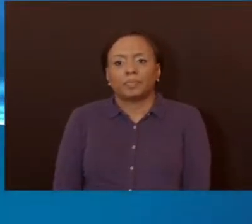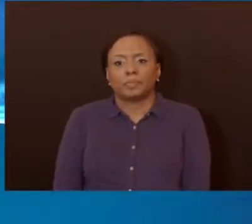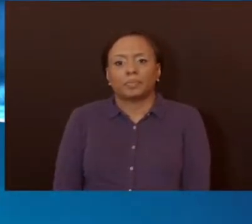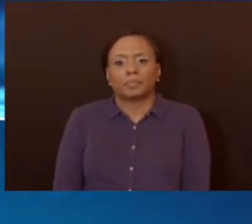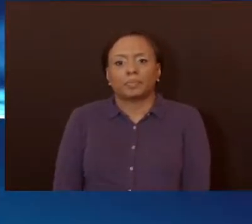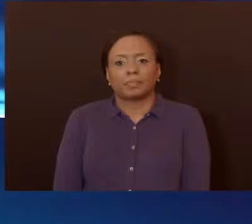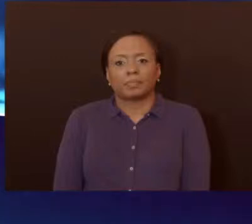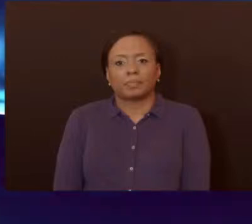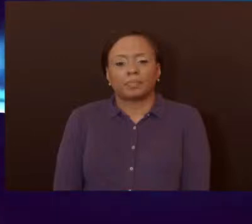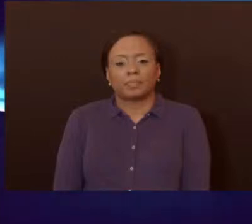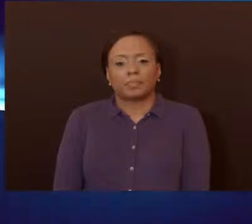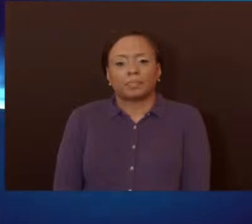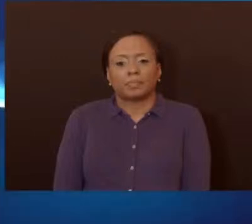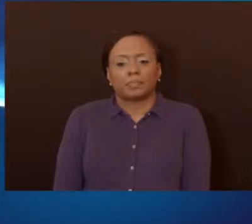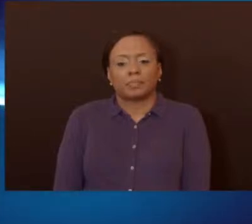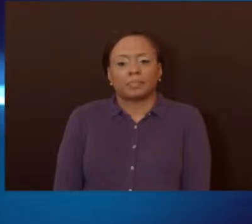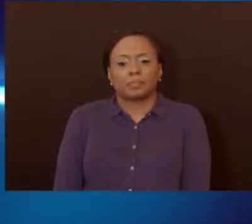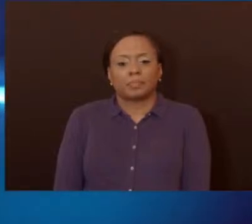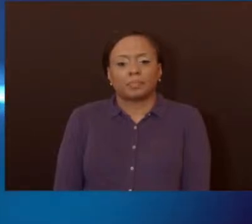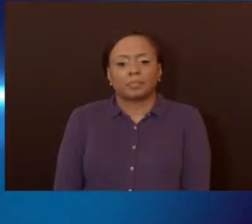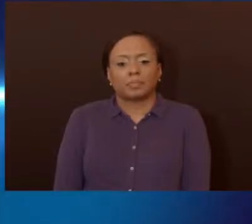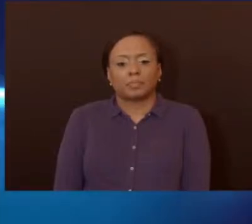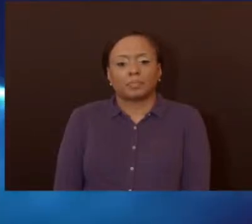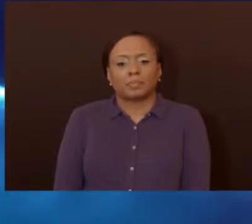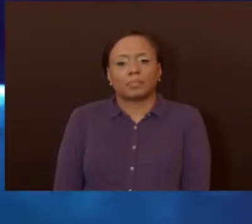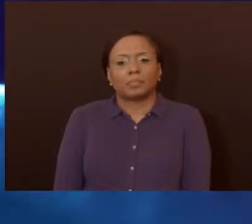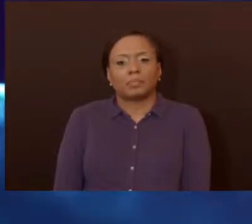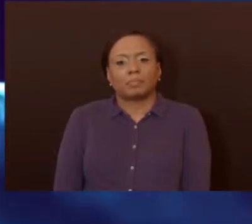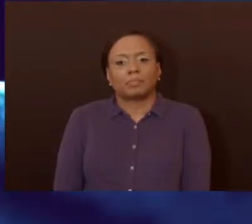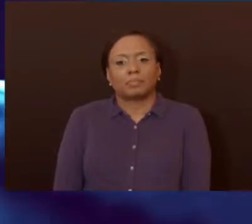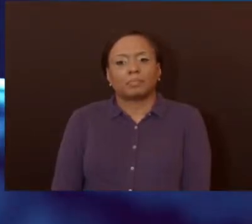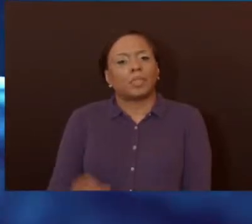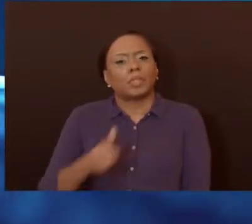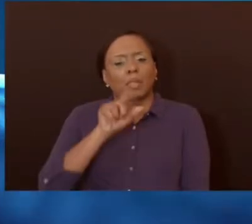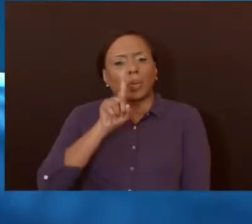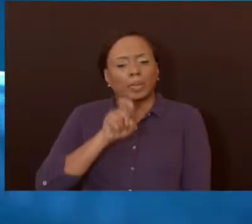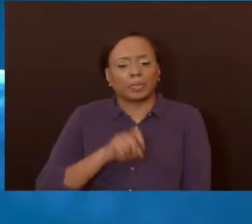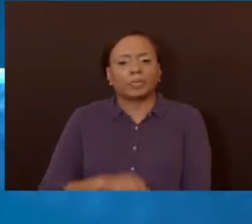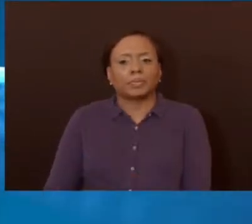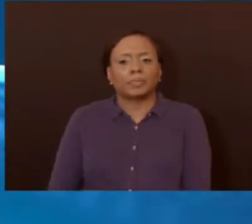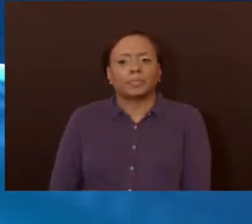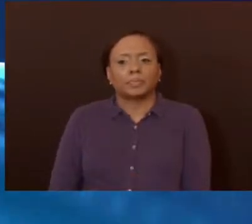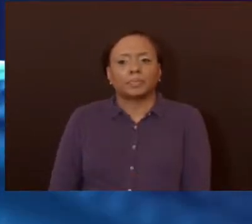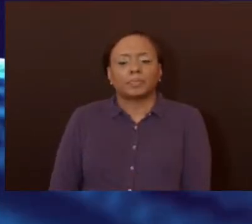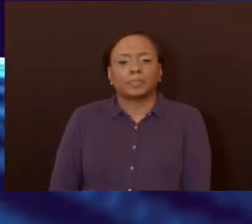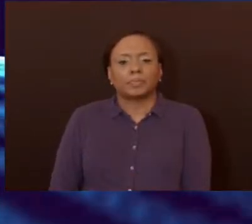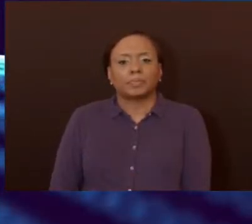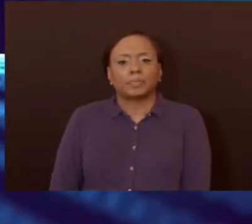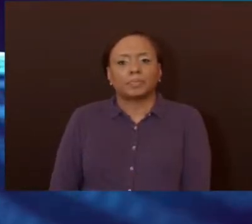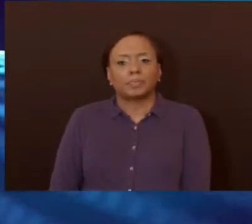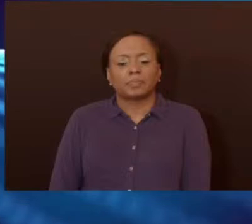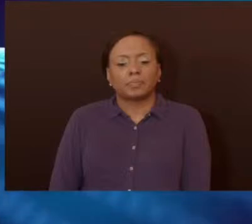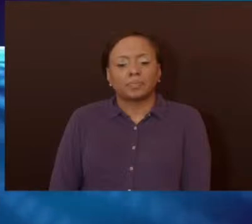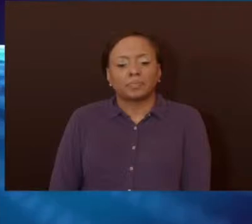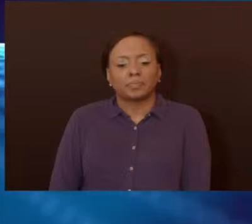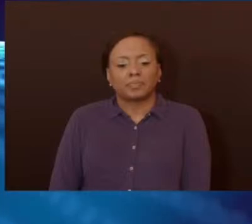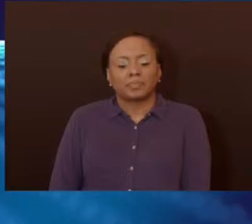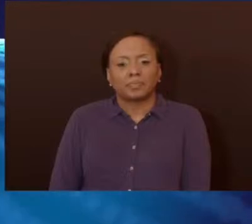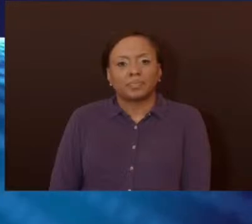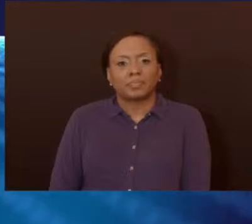Follow-up question on that same vein for the Attorney General. Given the fact that, and by your own statement,